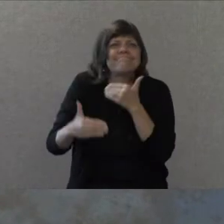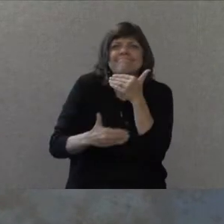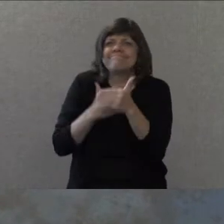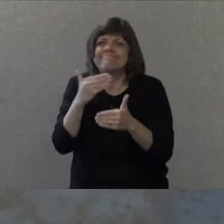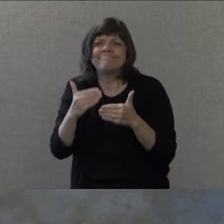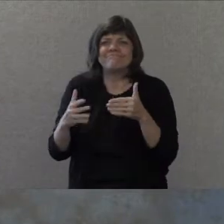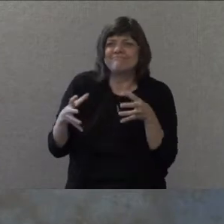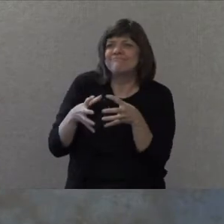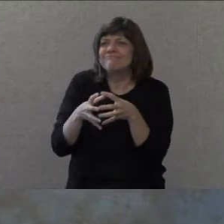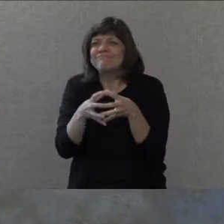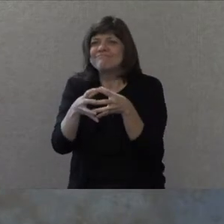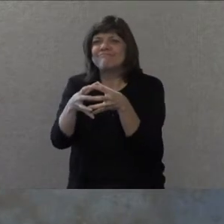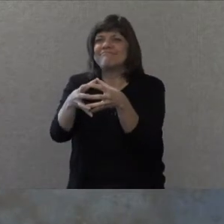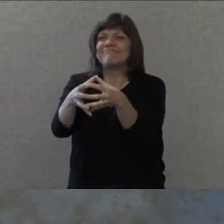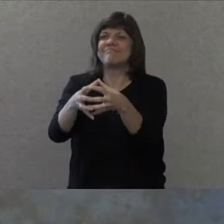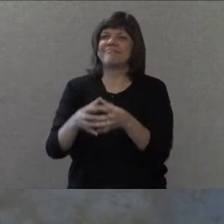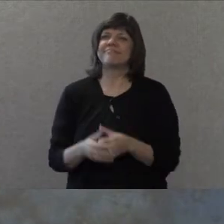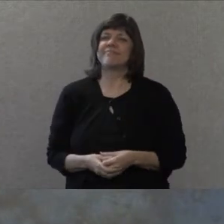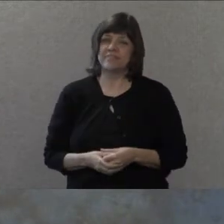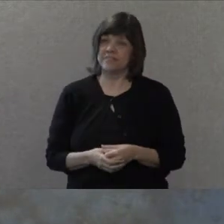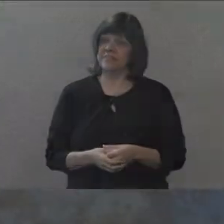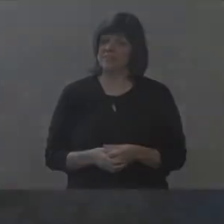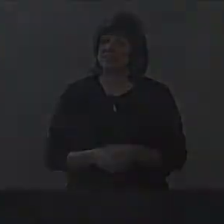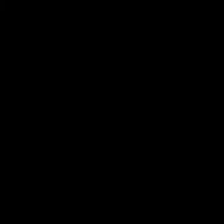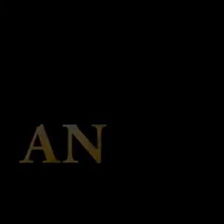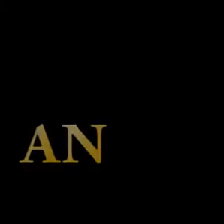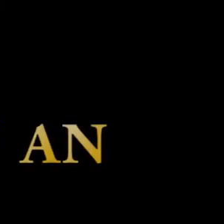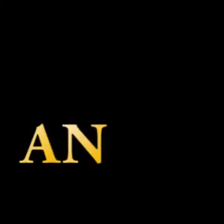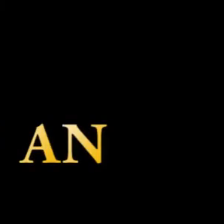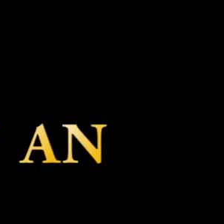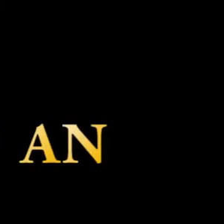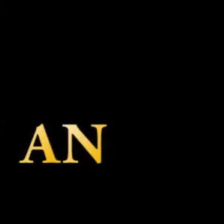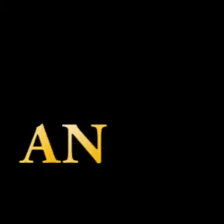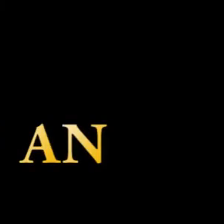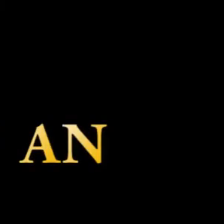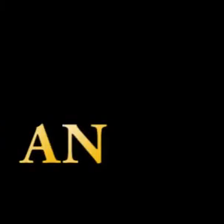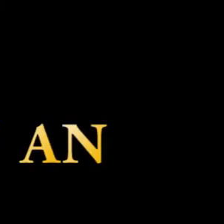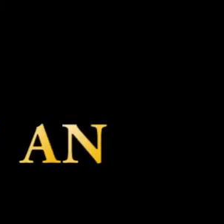keep the friendship together or keep it going.